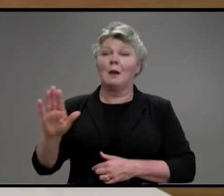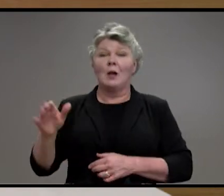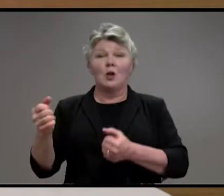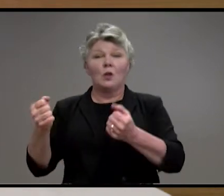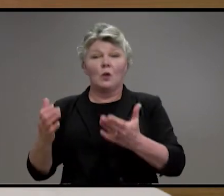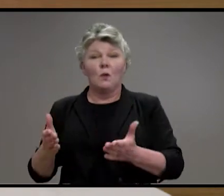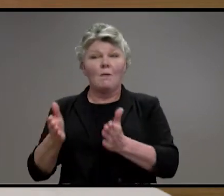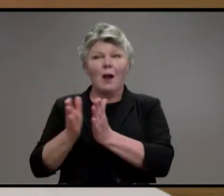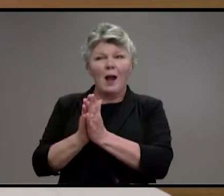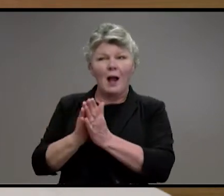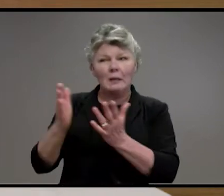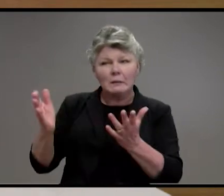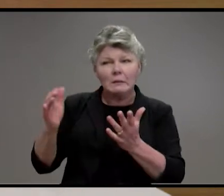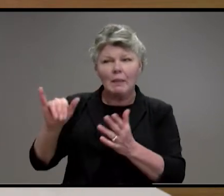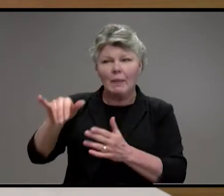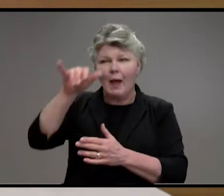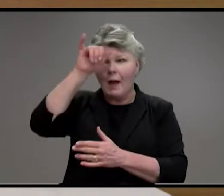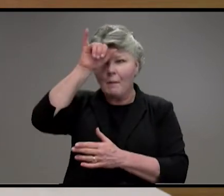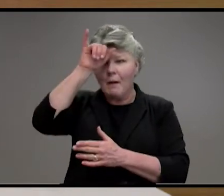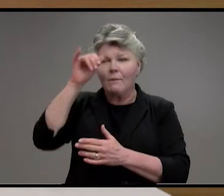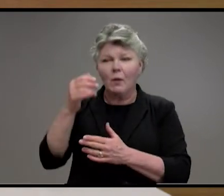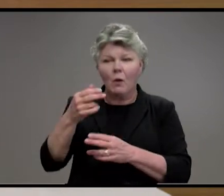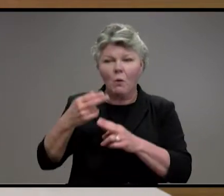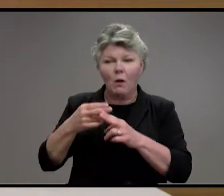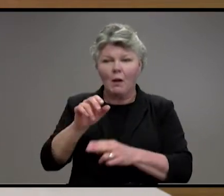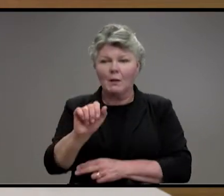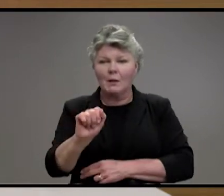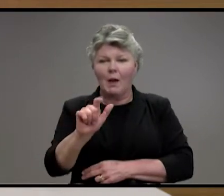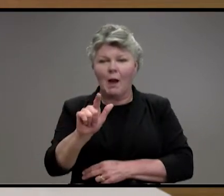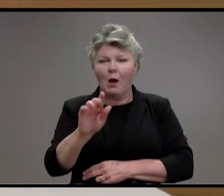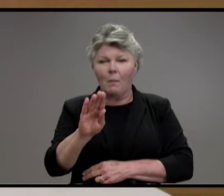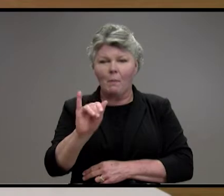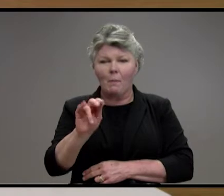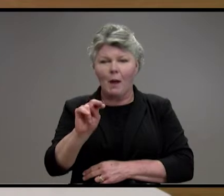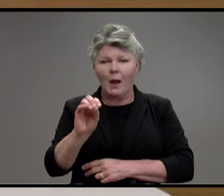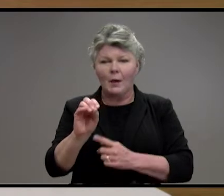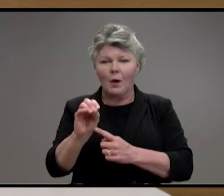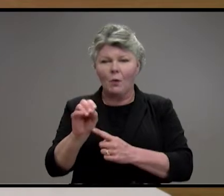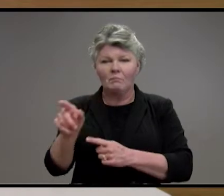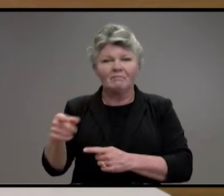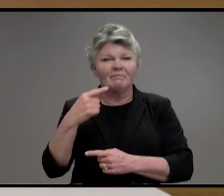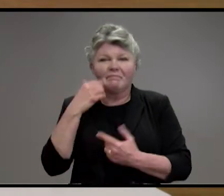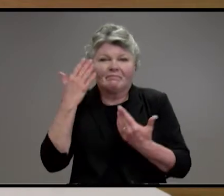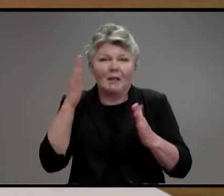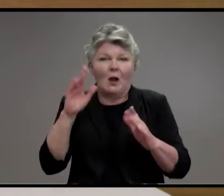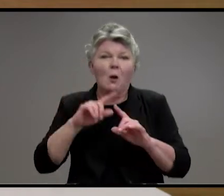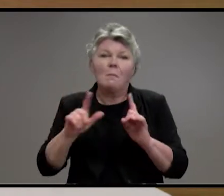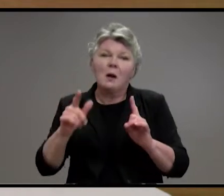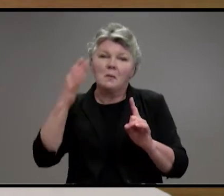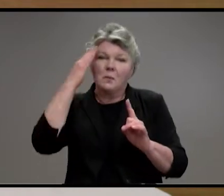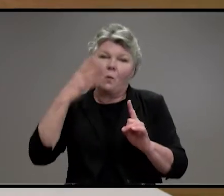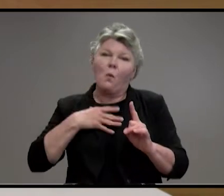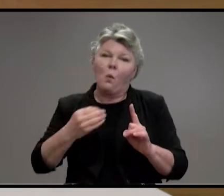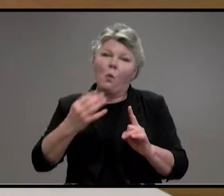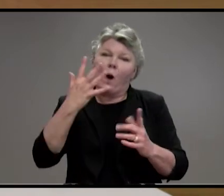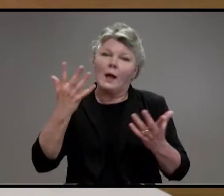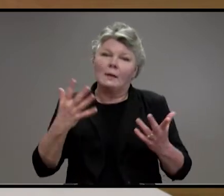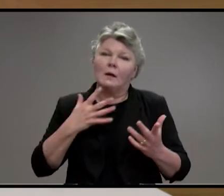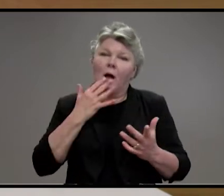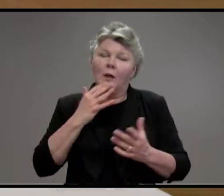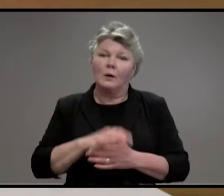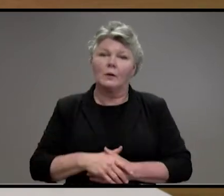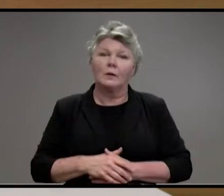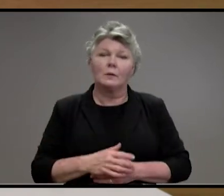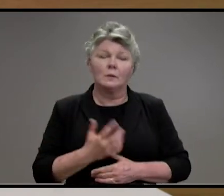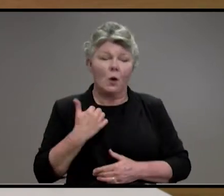was albino. Well, he wasn't sure about that, but he was sure that it was white. The trip